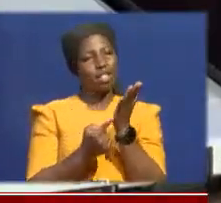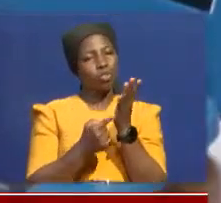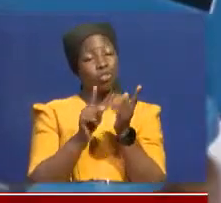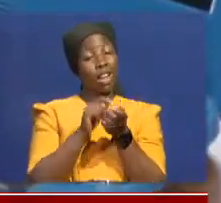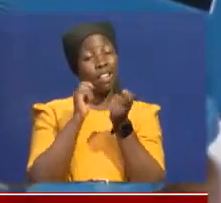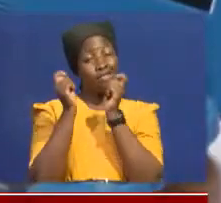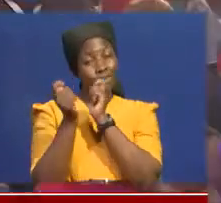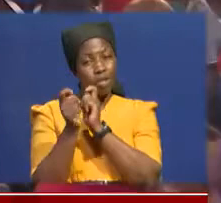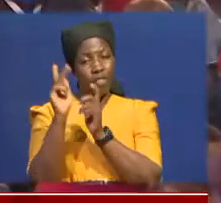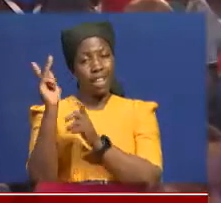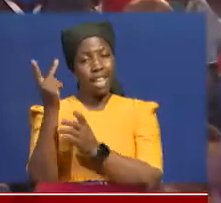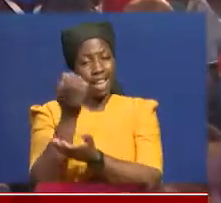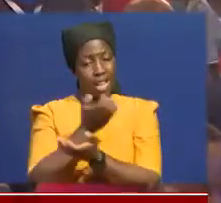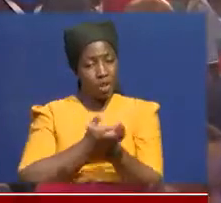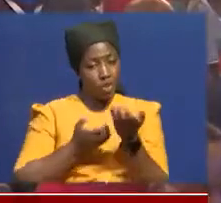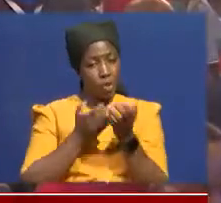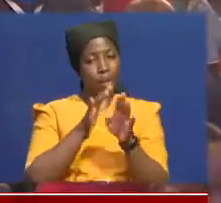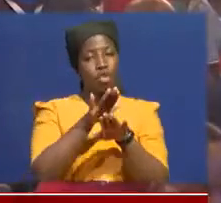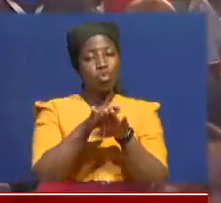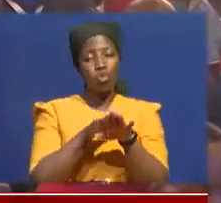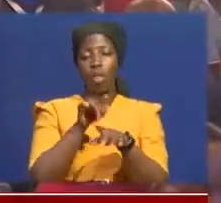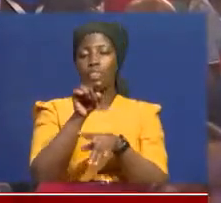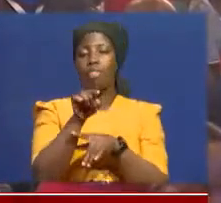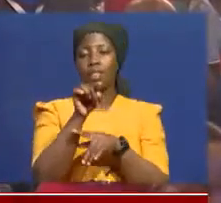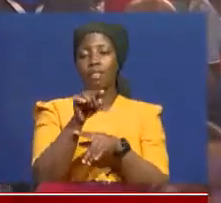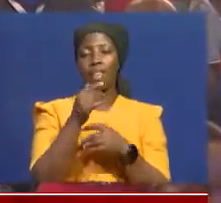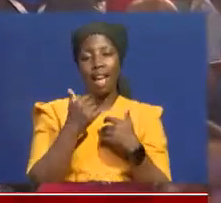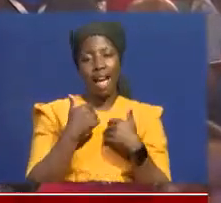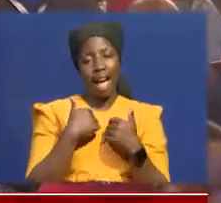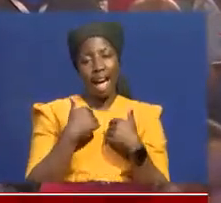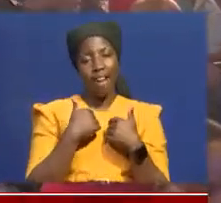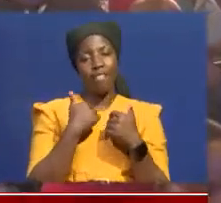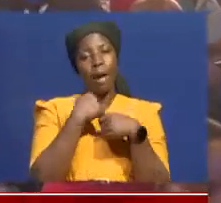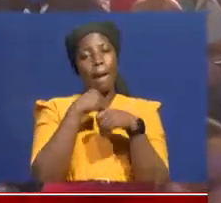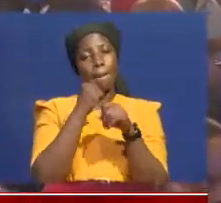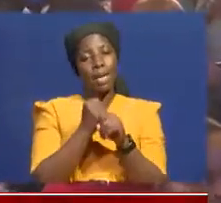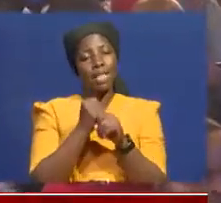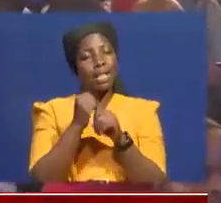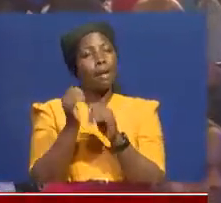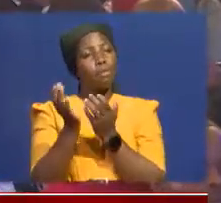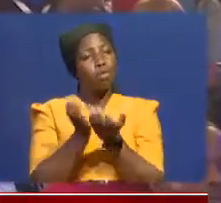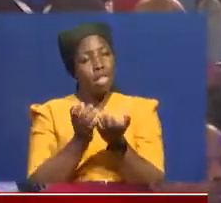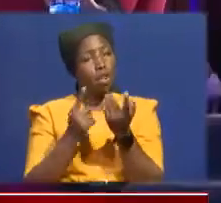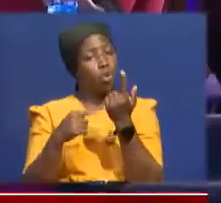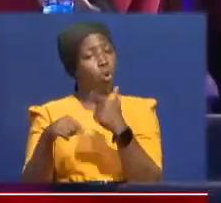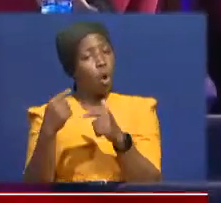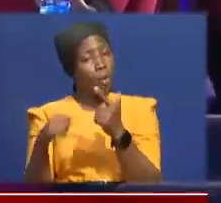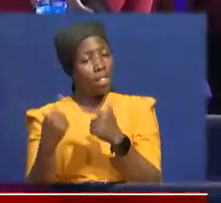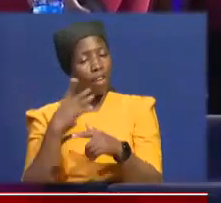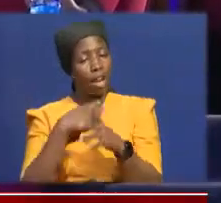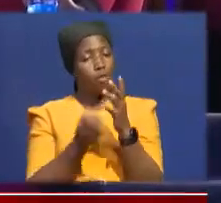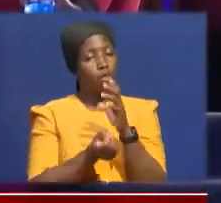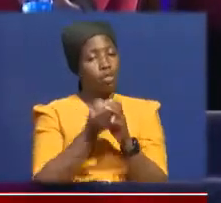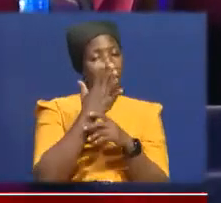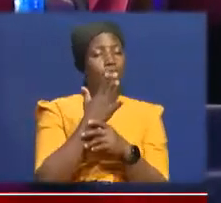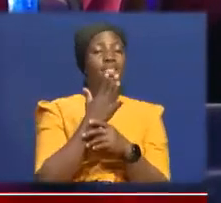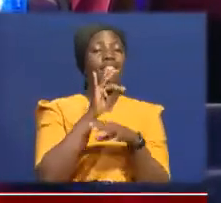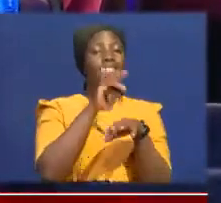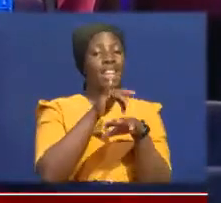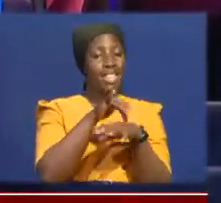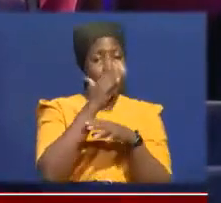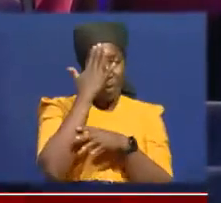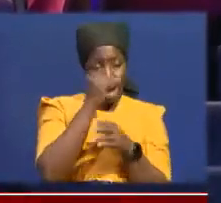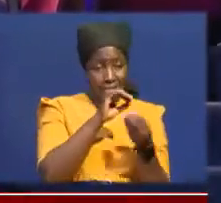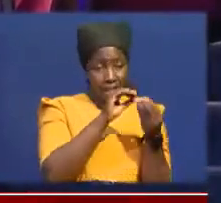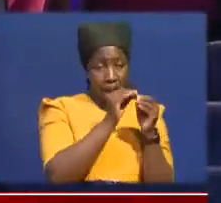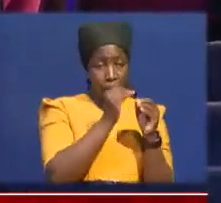Kenyan economy. This shortfall harms business competitiveness and productivity as the number of workers